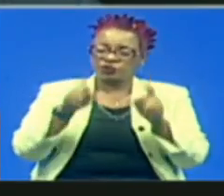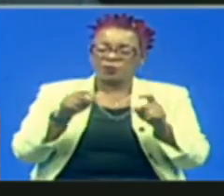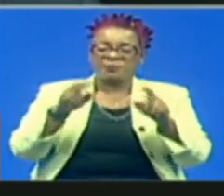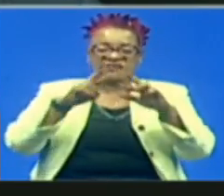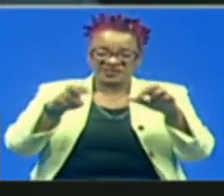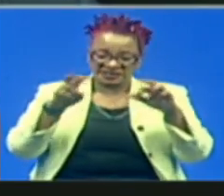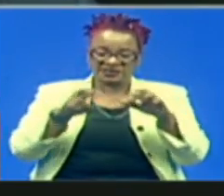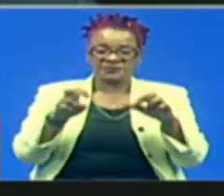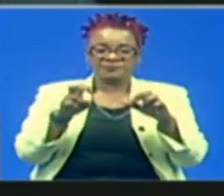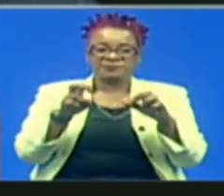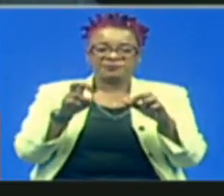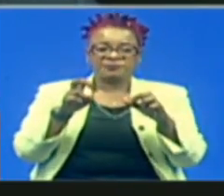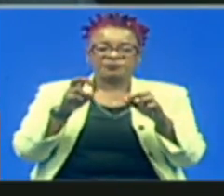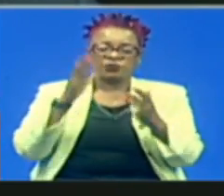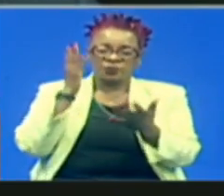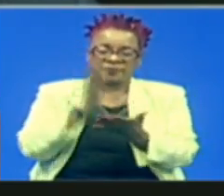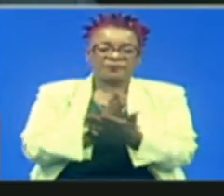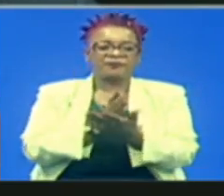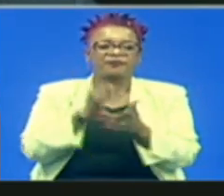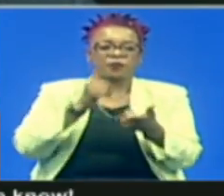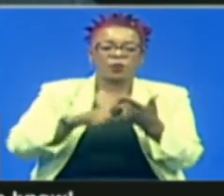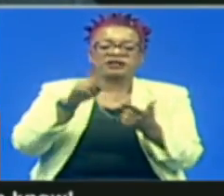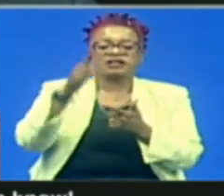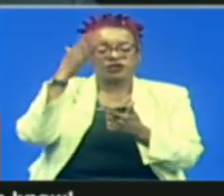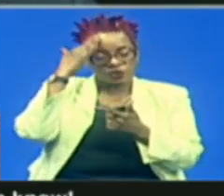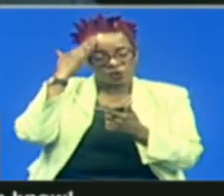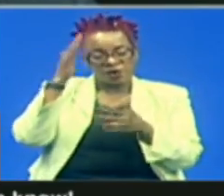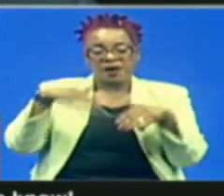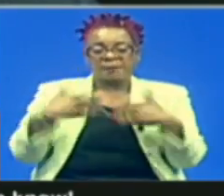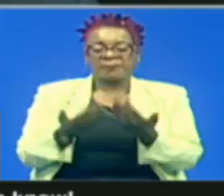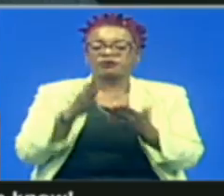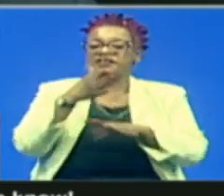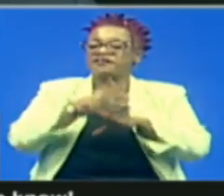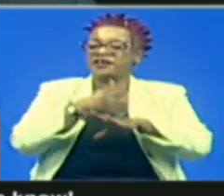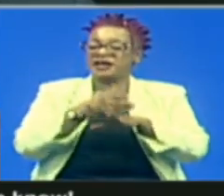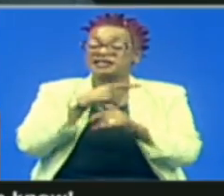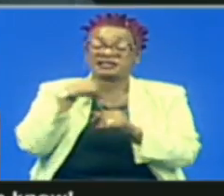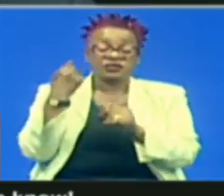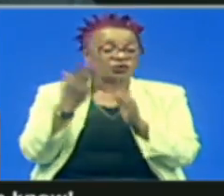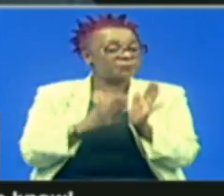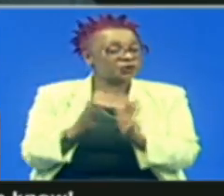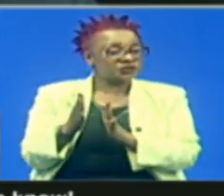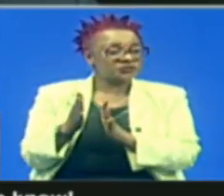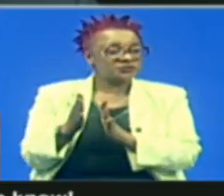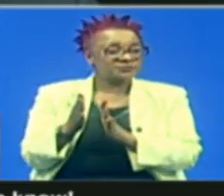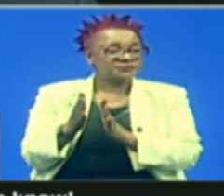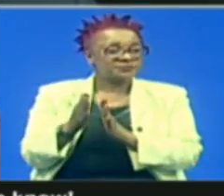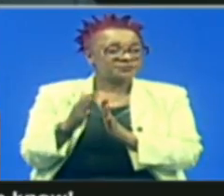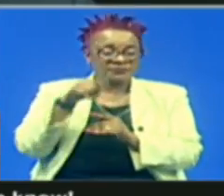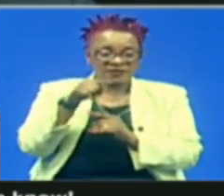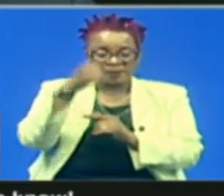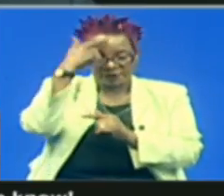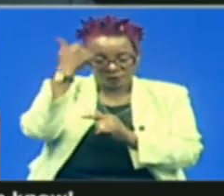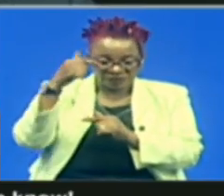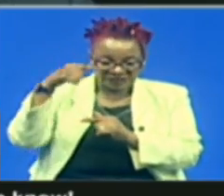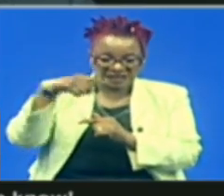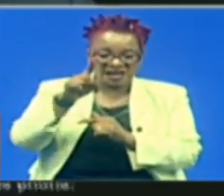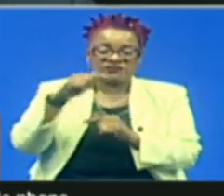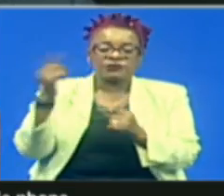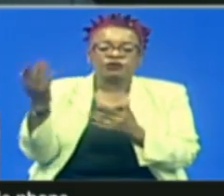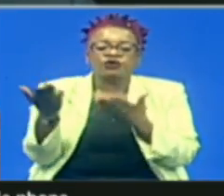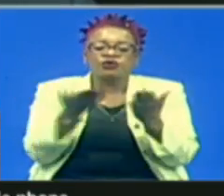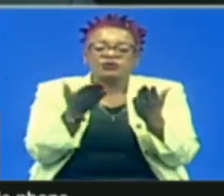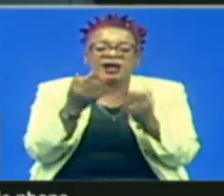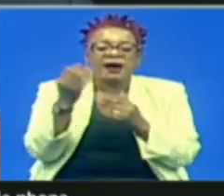to ascertain what he knew about this fake assassination plot. This is because he is the one who introduced the